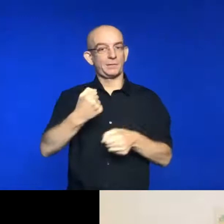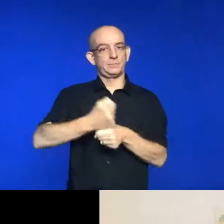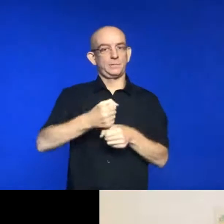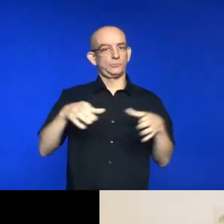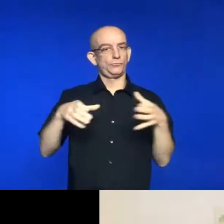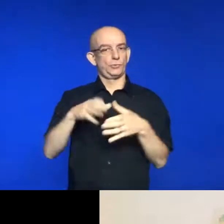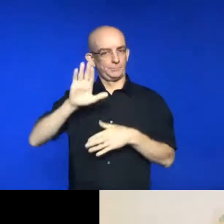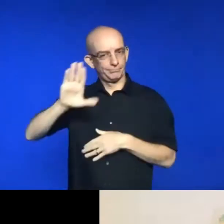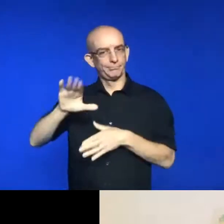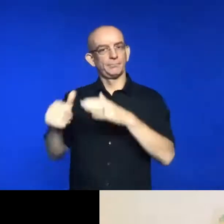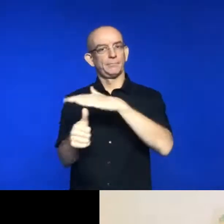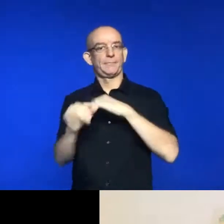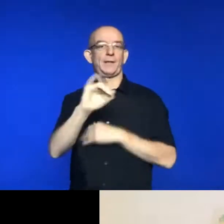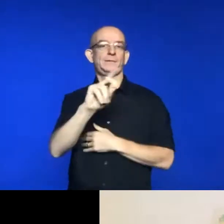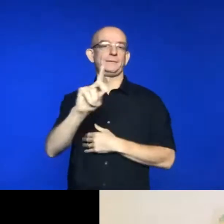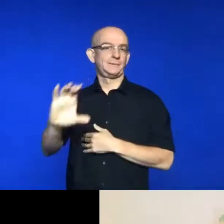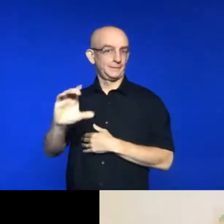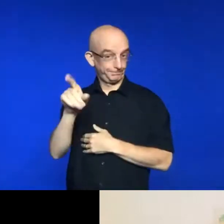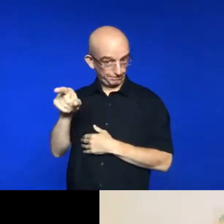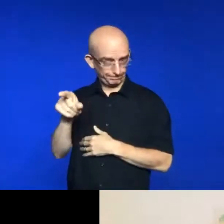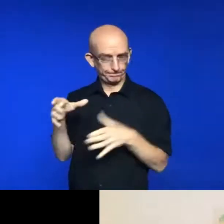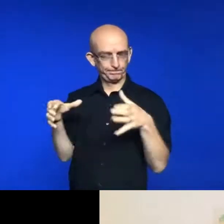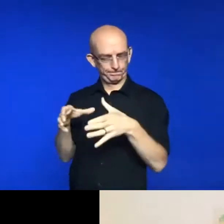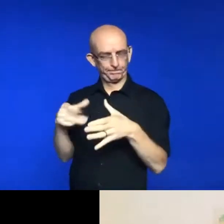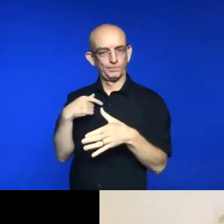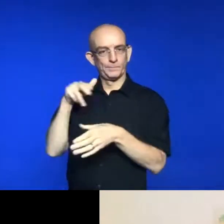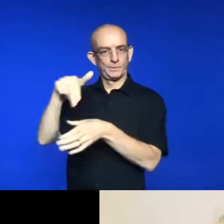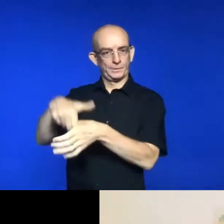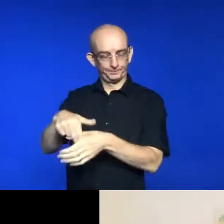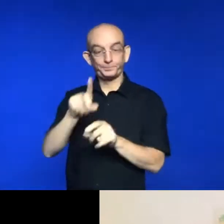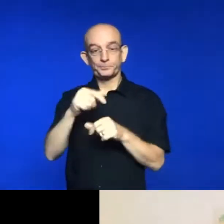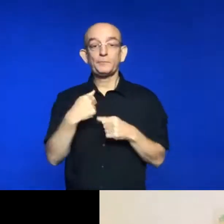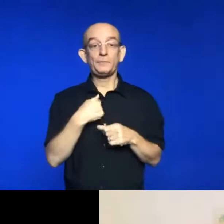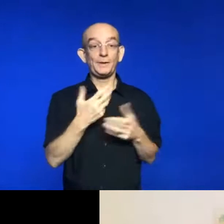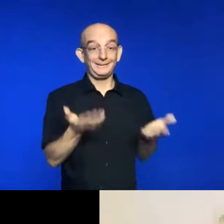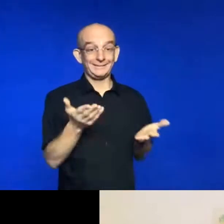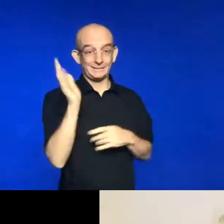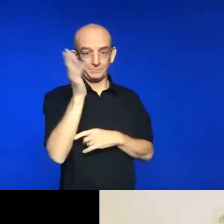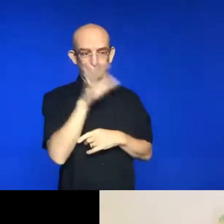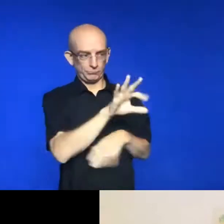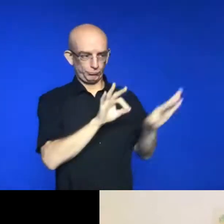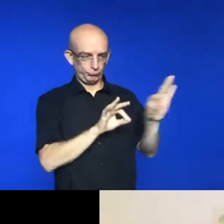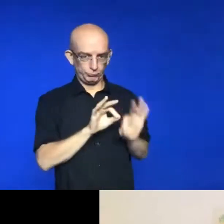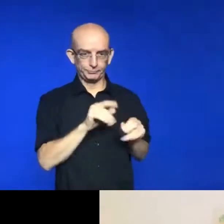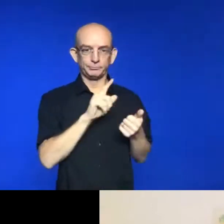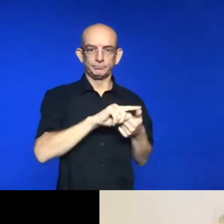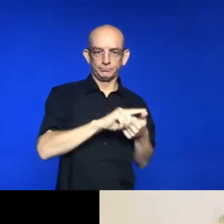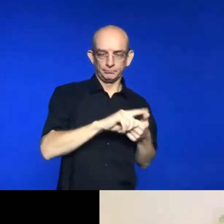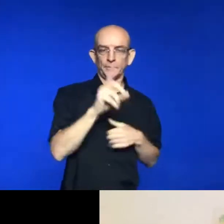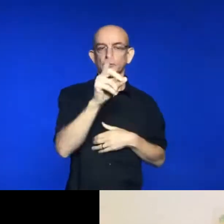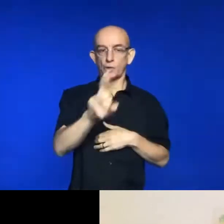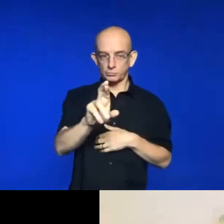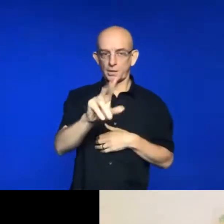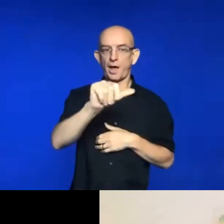Today our speaker is Dr. Alarcos Chiesa. She is the head of the Sensory Functions Disability and Rehabilitation Unit